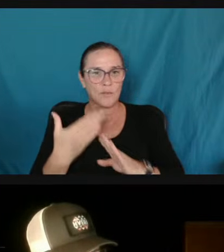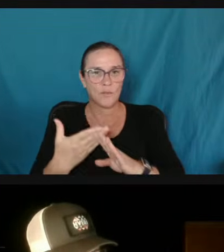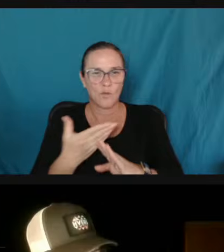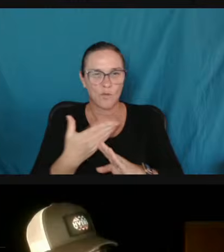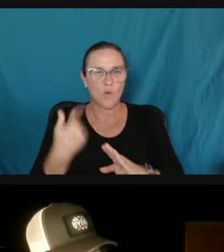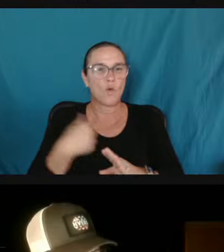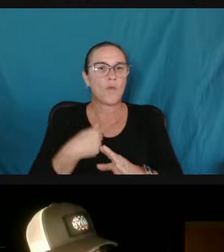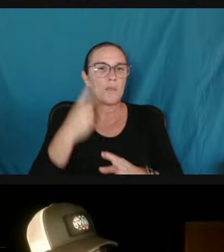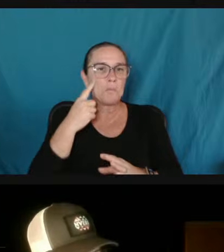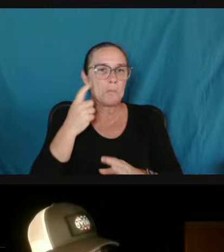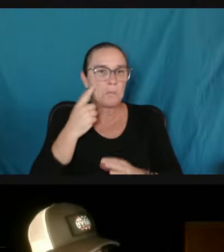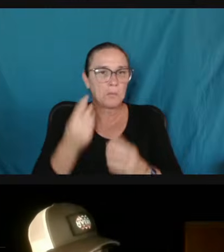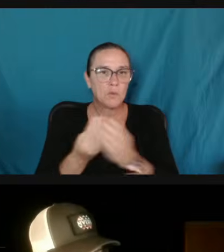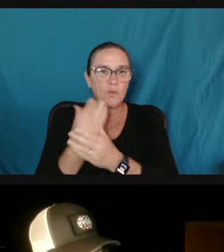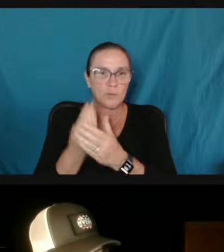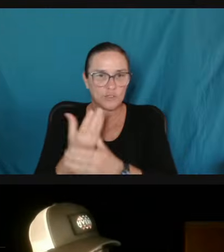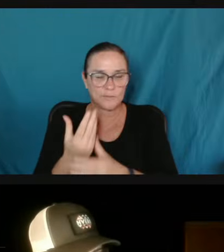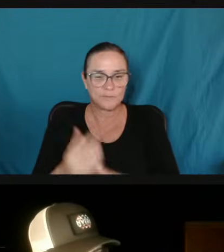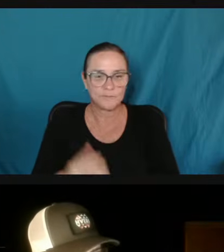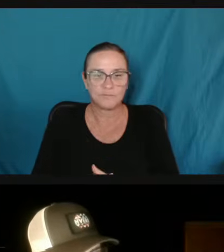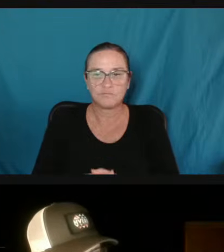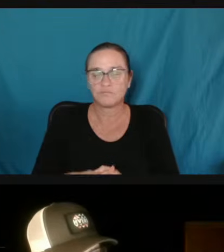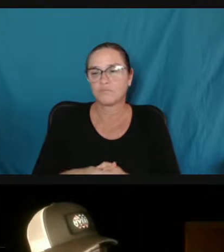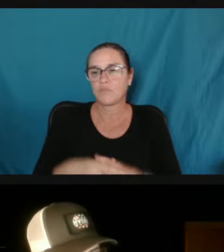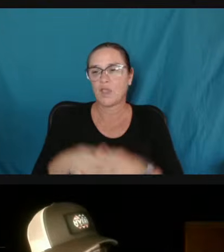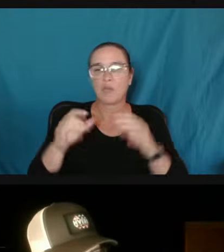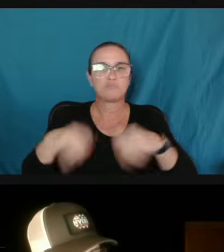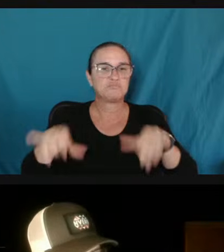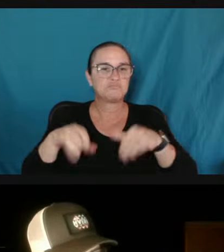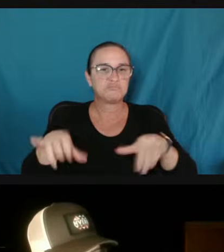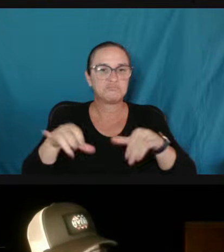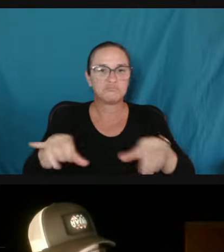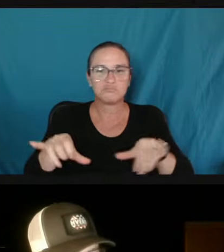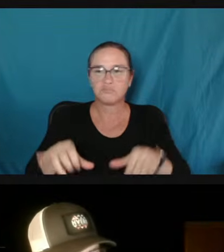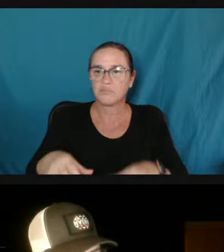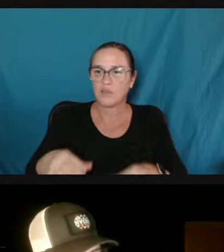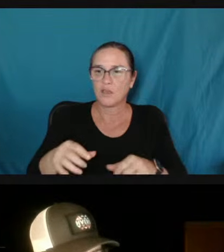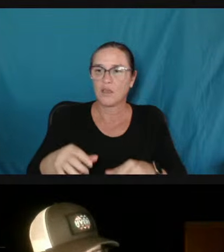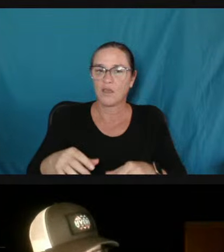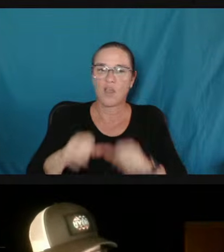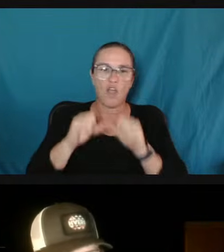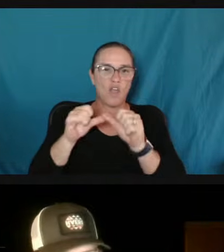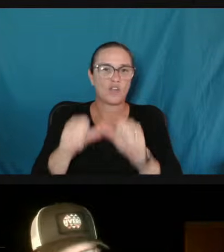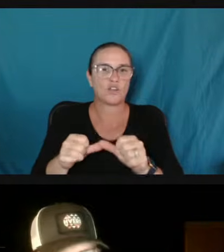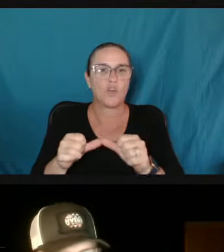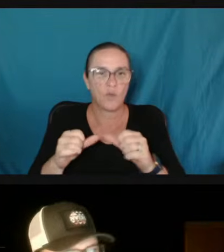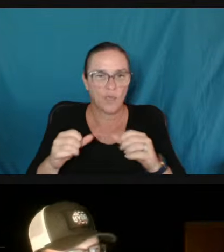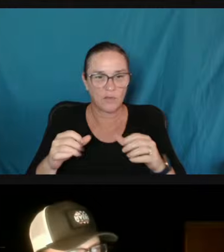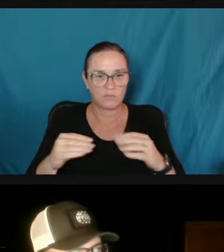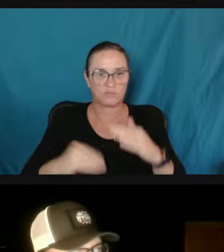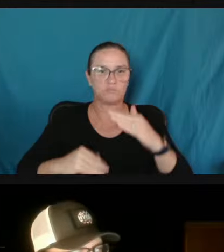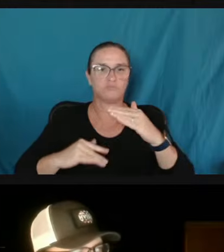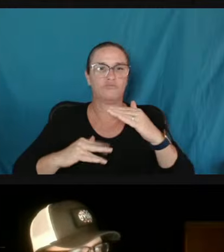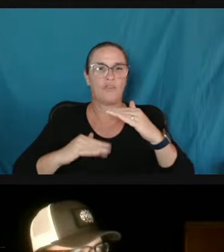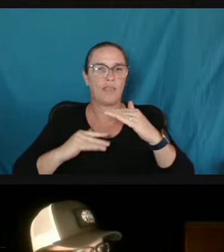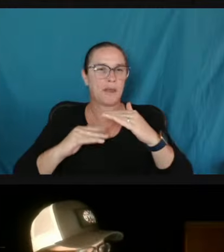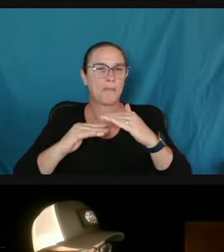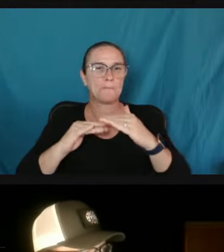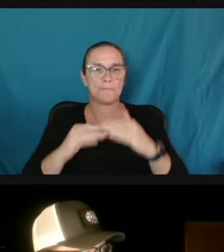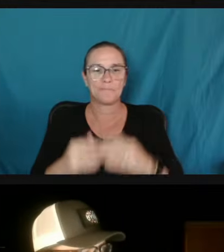in Mauna Loa. So business as usual, long-term recharge, and nothing short-term. And that's our